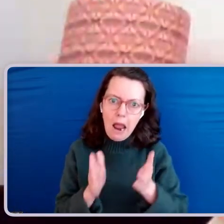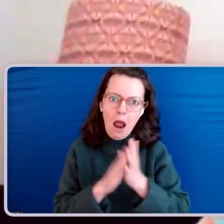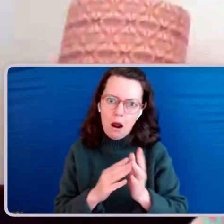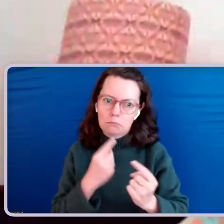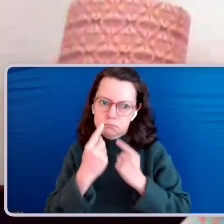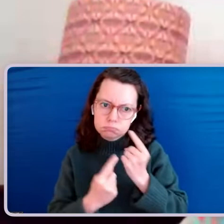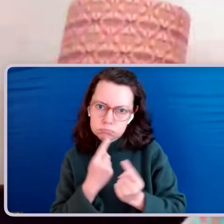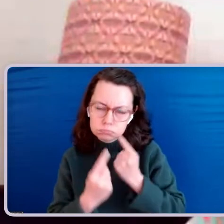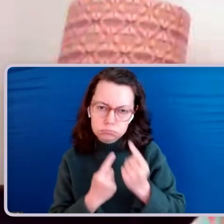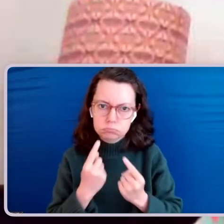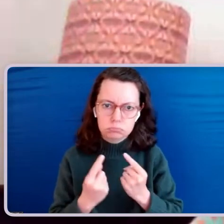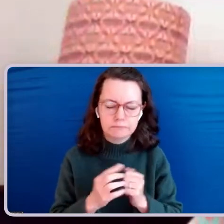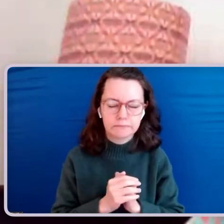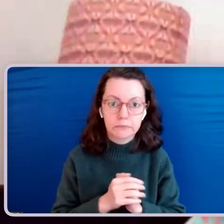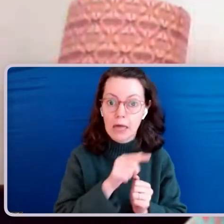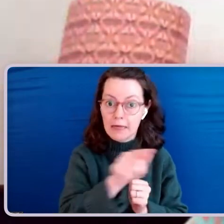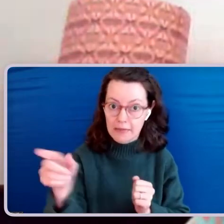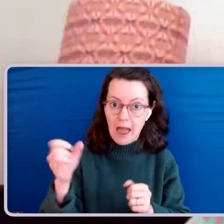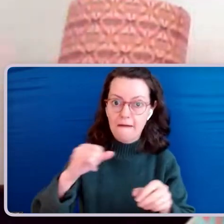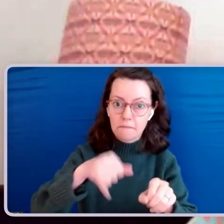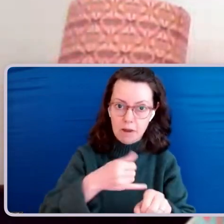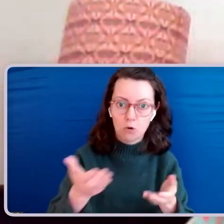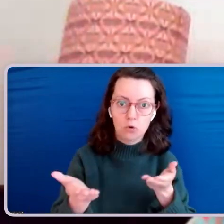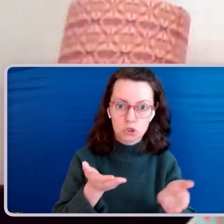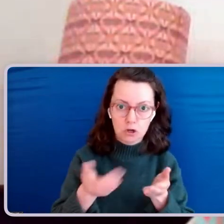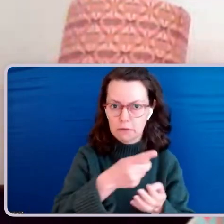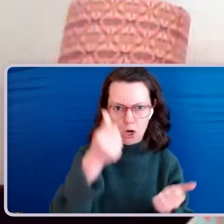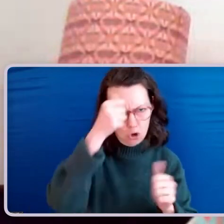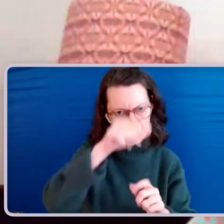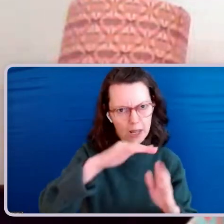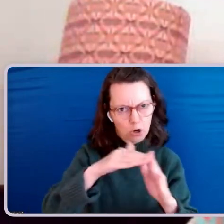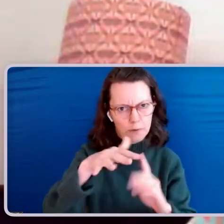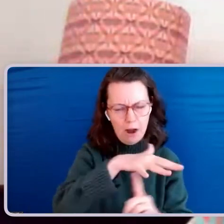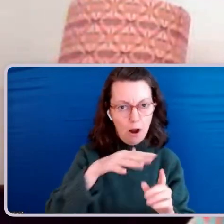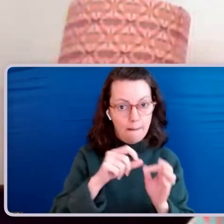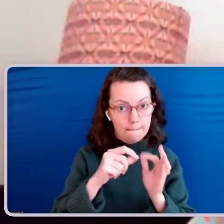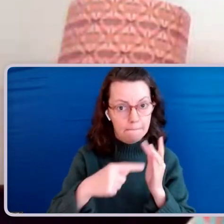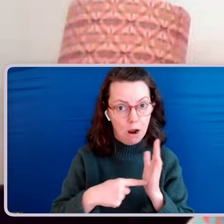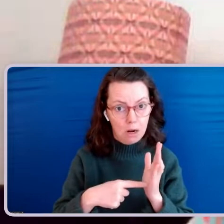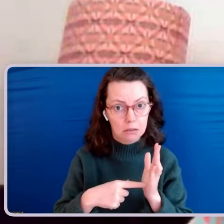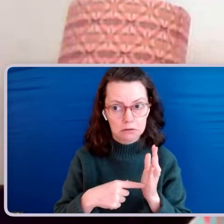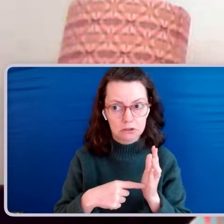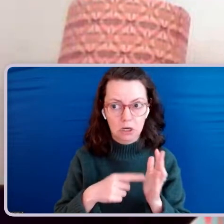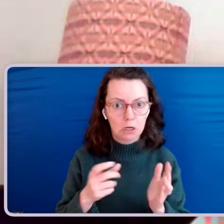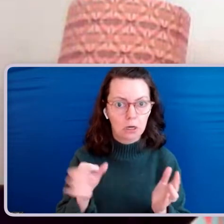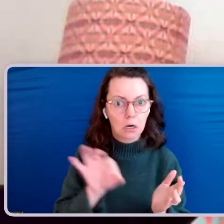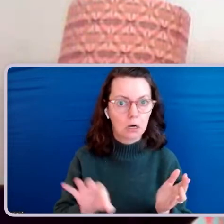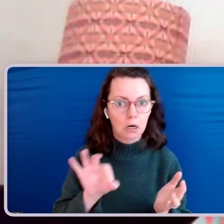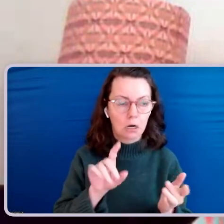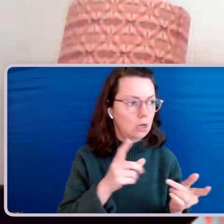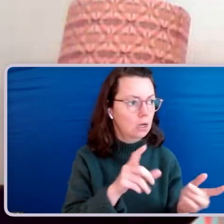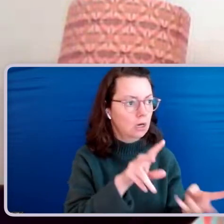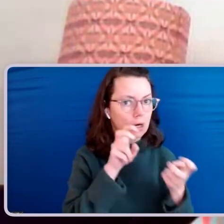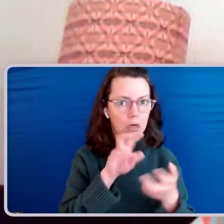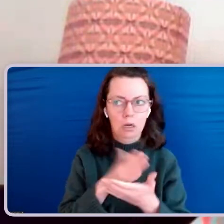medical services are already doing it, but it's a big deal to have things done in language. A lot of